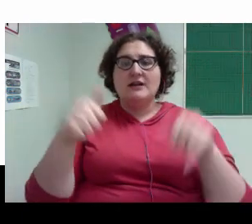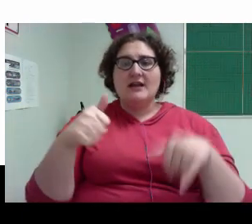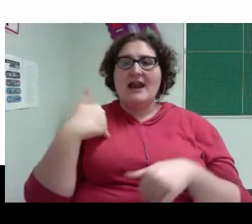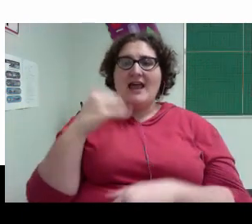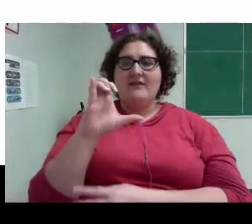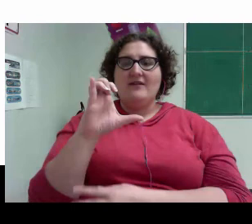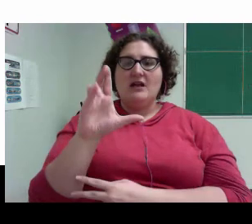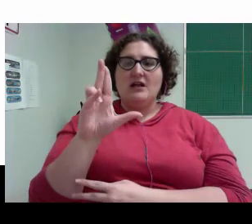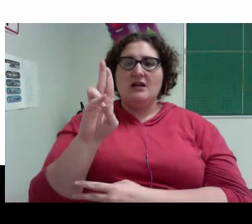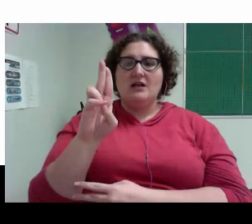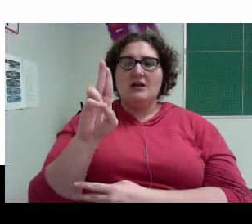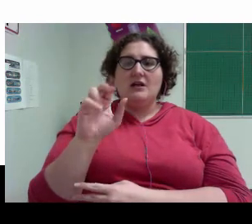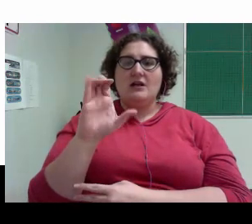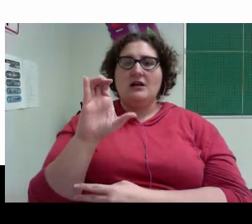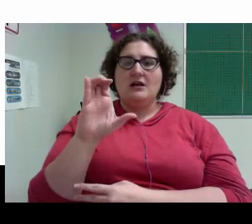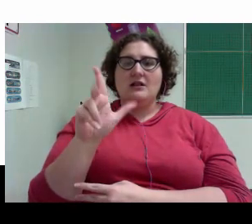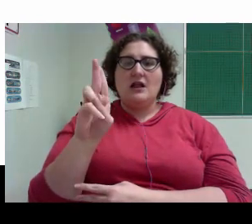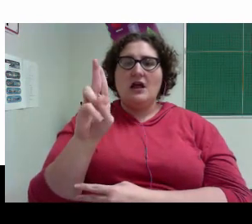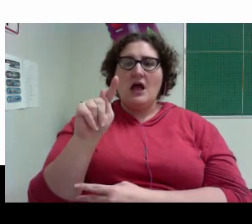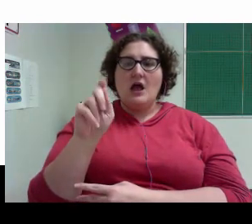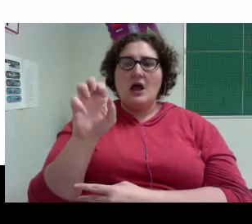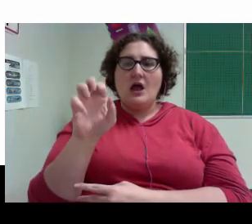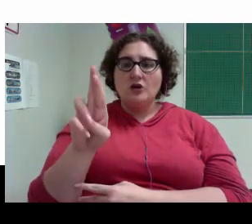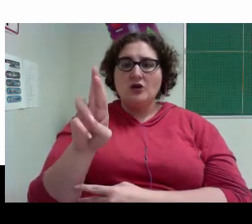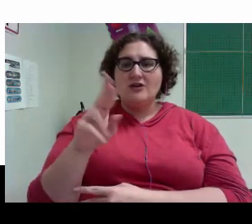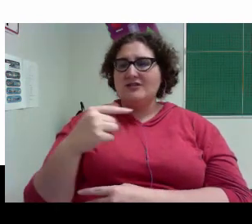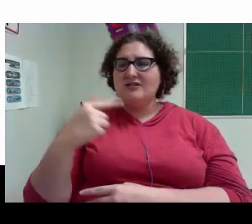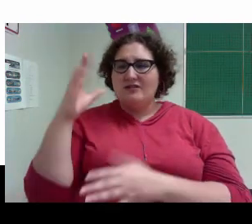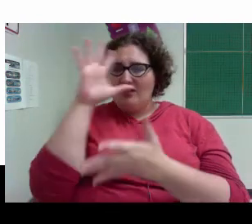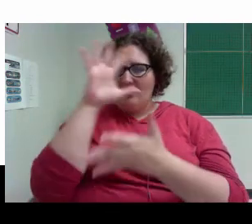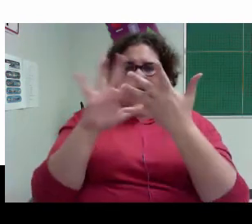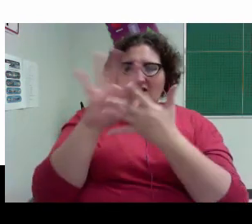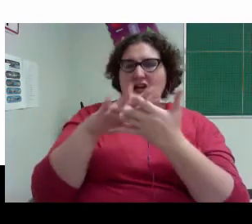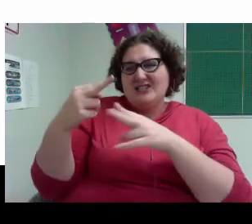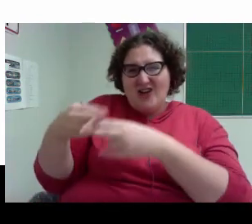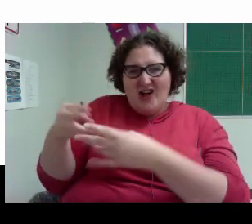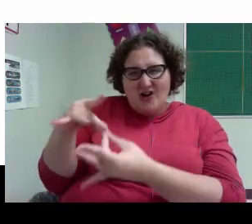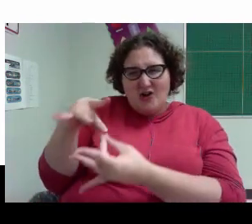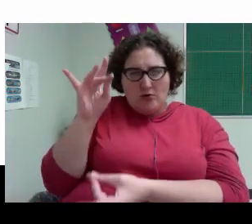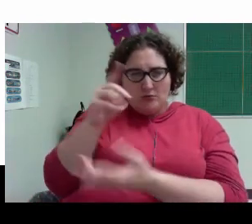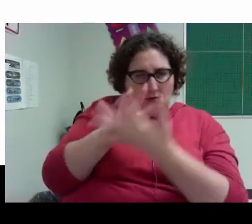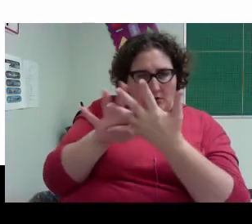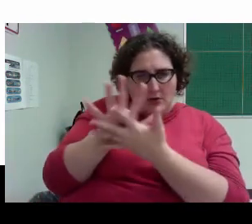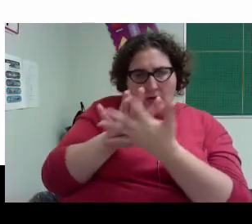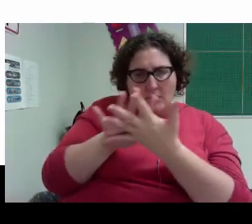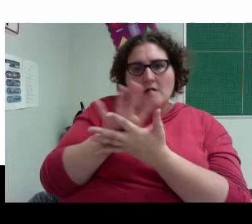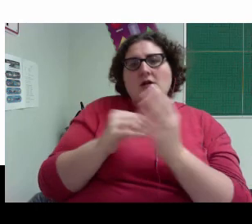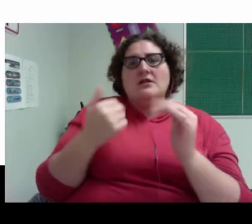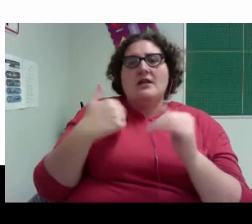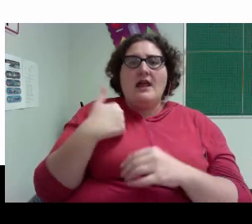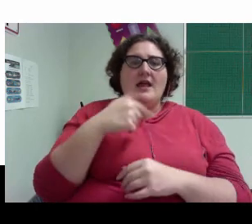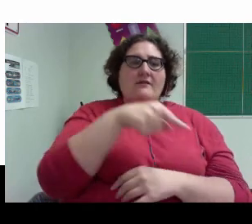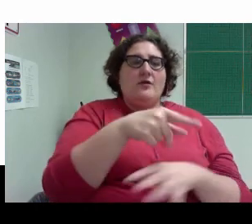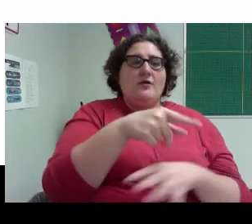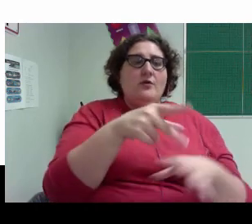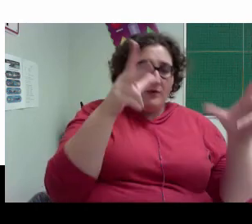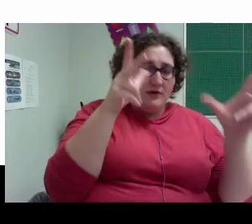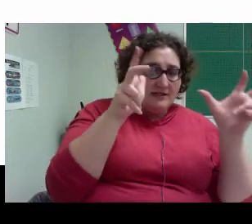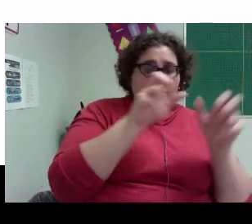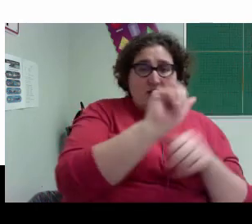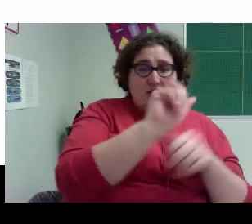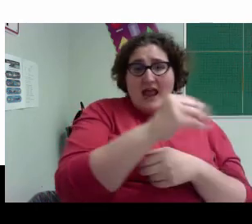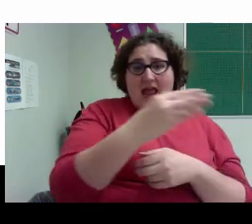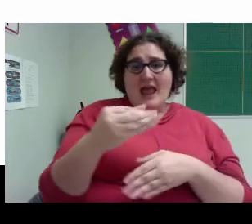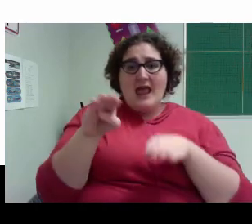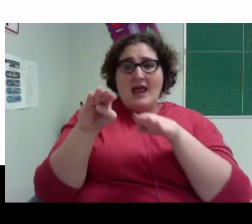in clutter. Clutter causes the receiver to confuse the real object with its reflection, called a ghost. In the diagram, there's a radar receiver at A and a plane at